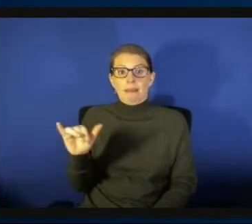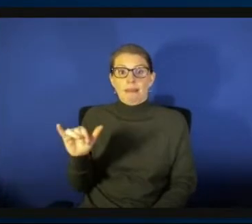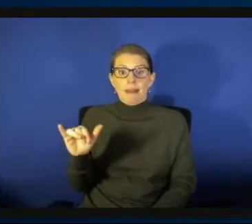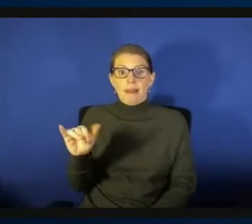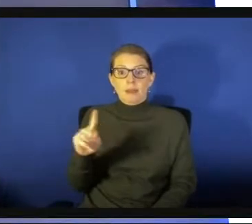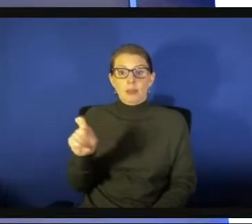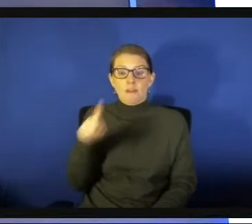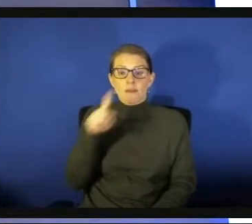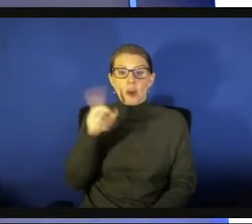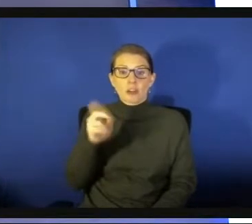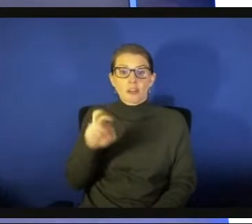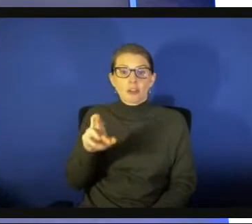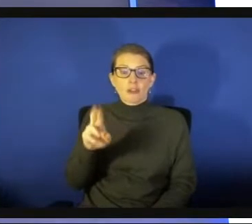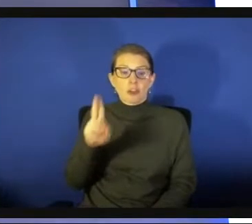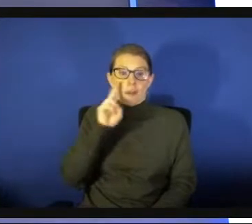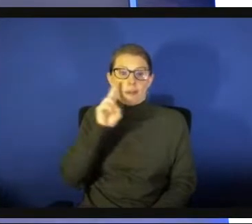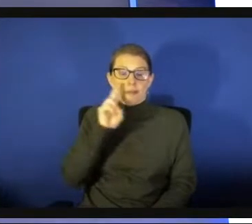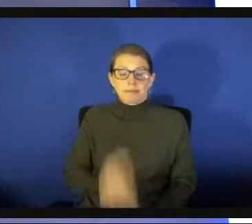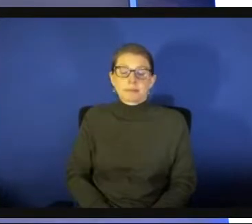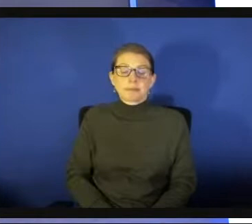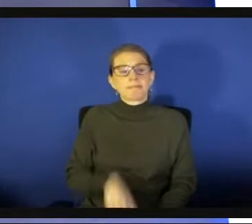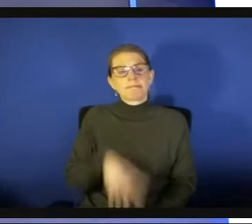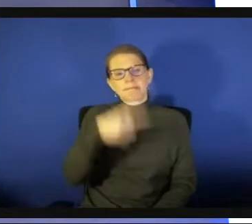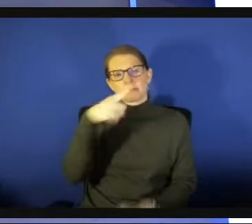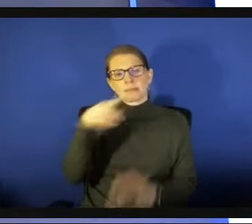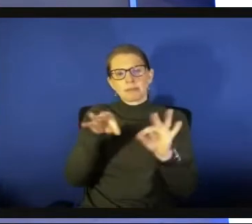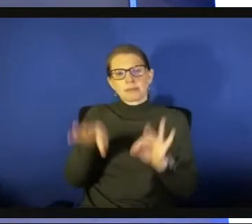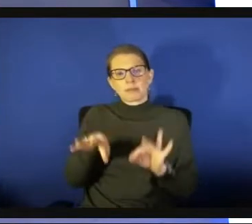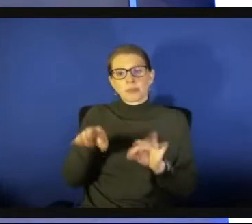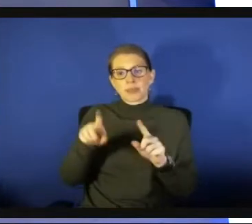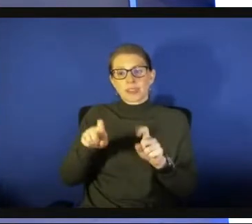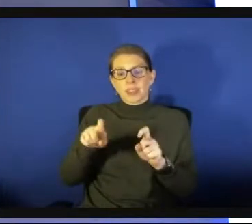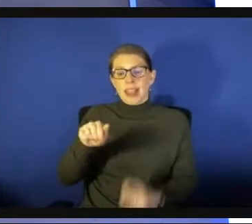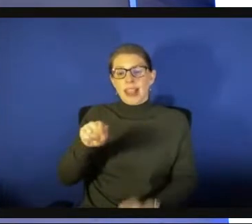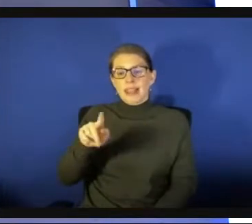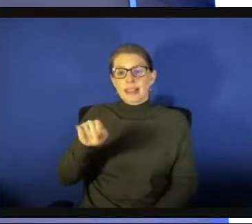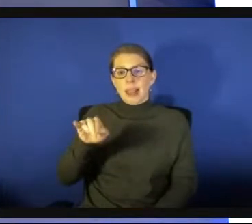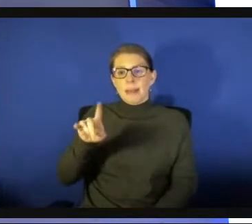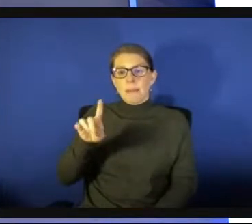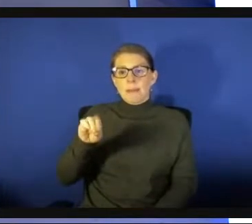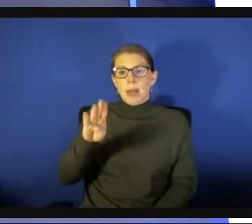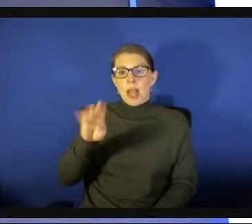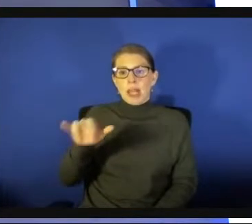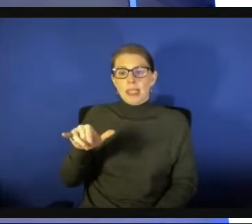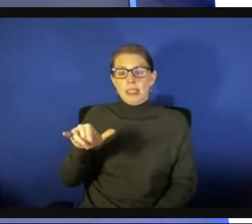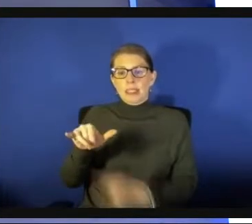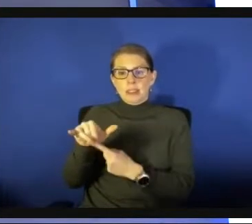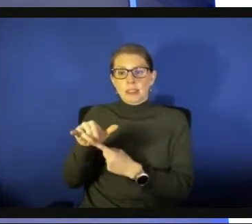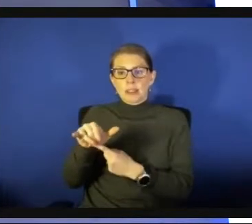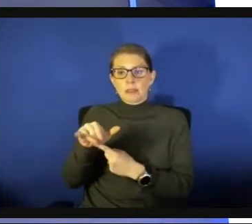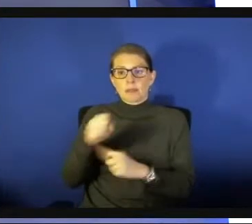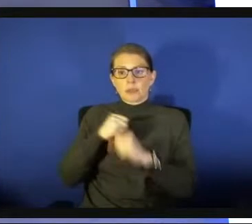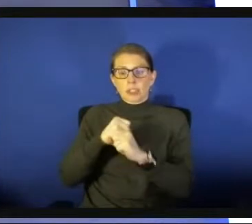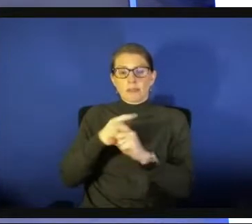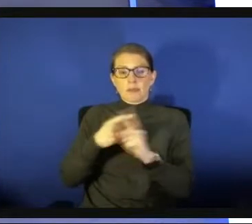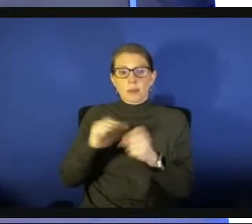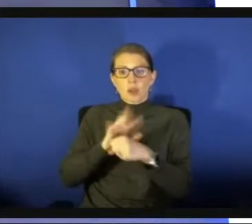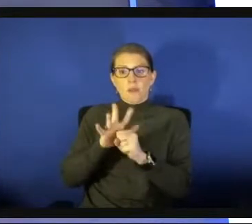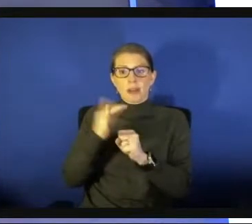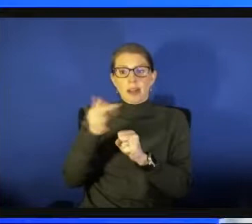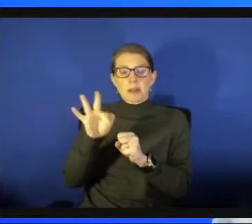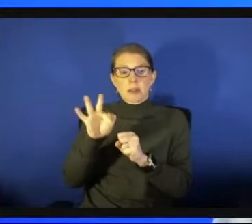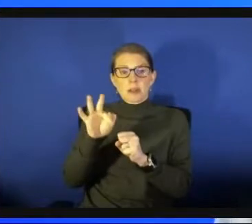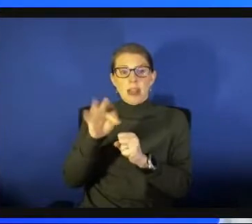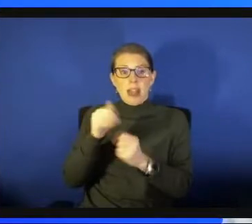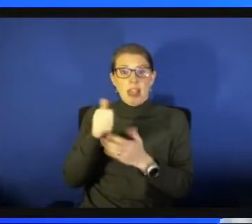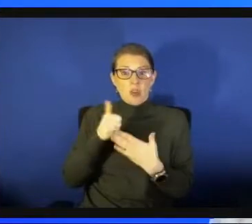Hawkinson. Could you explain again how testing for antibodies to see if you're protected from COVID-19 is not that helpful, or am I wrong about that? Yeah,